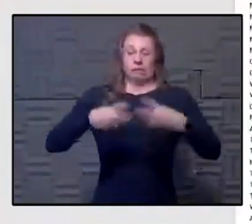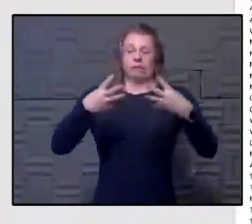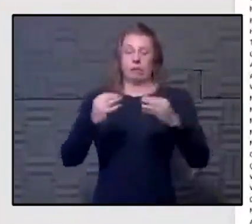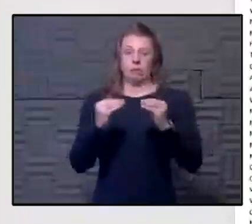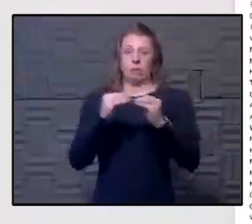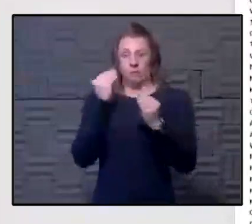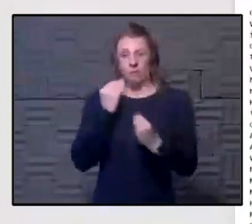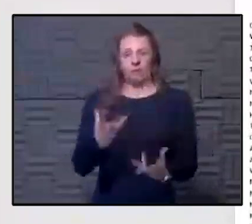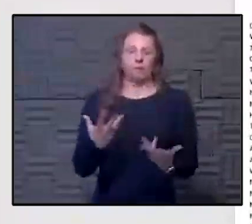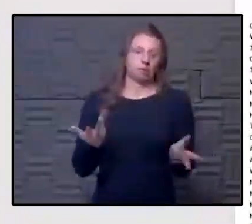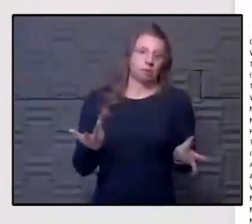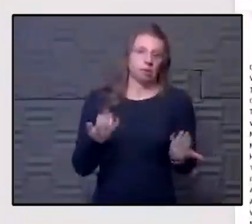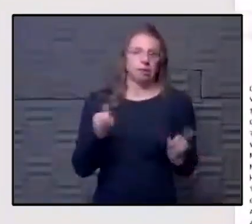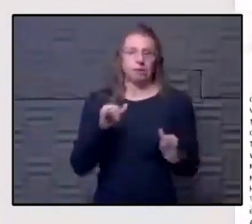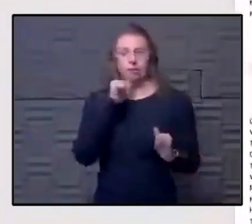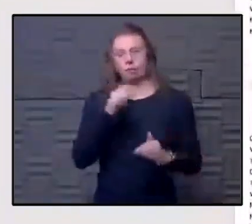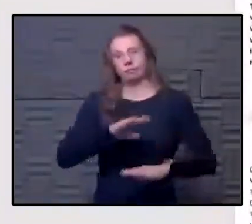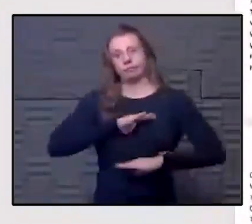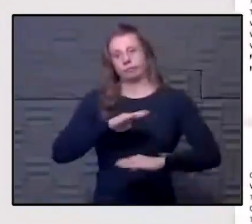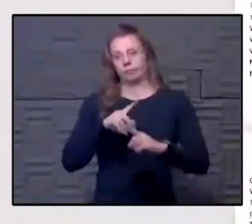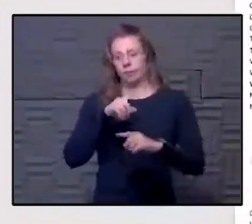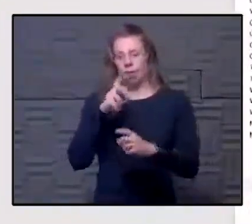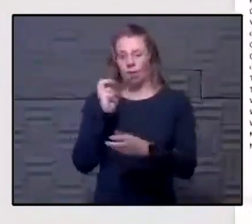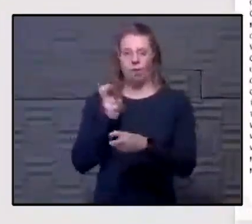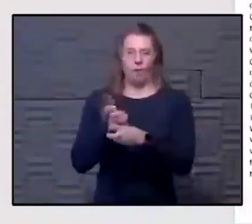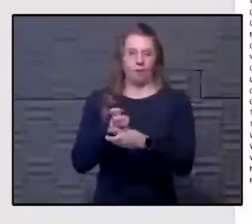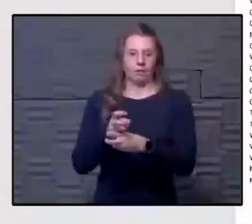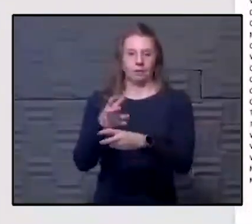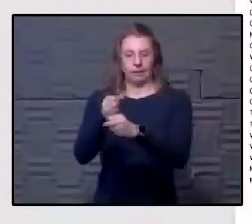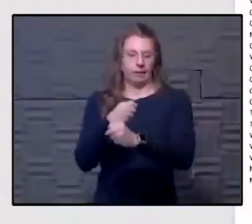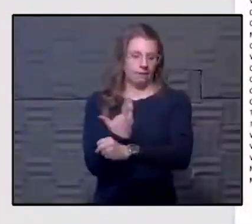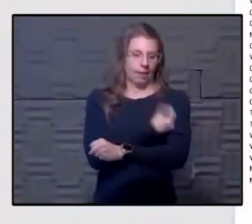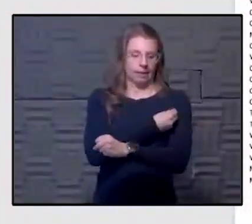still hard in some settings to get a vaccine just because it goes out the door so